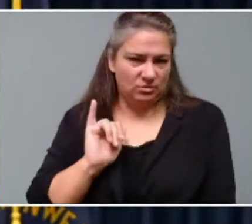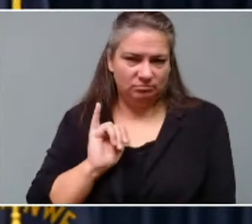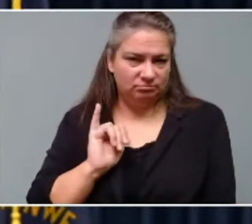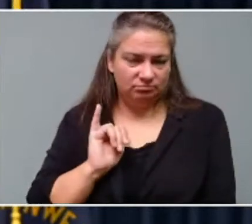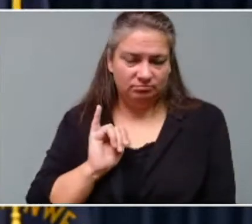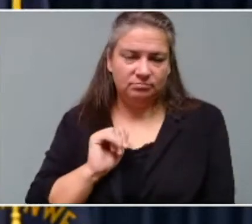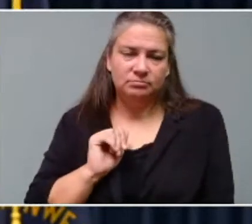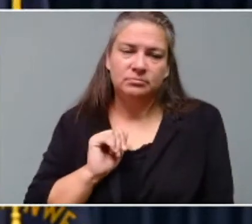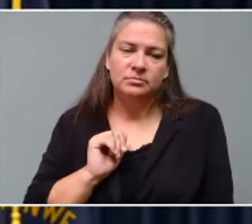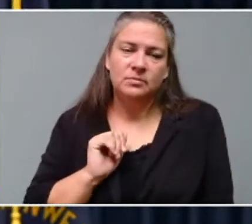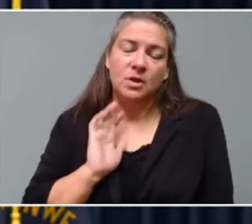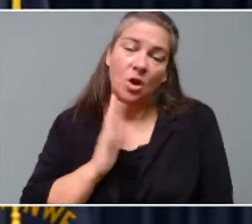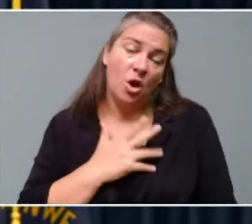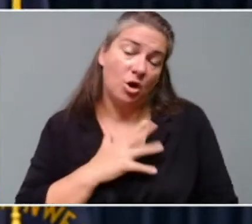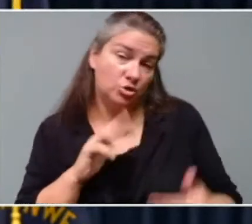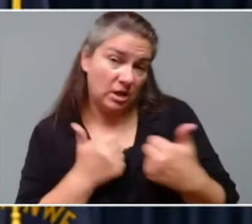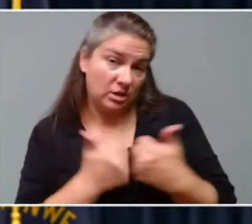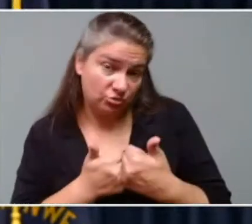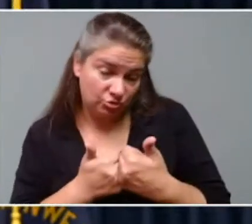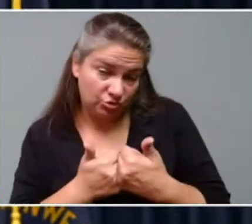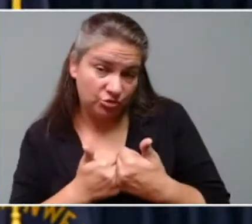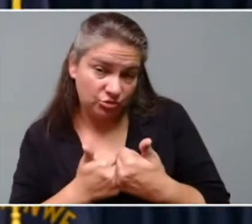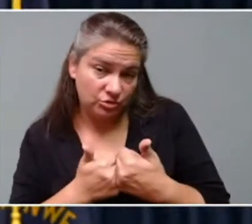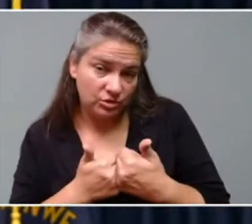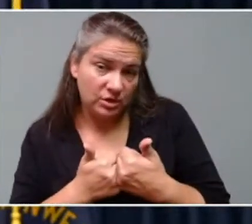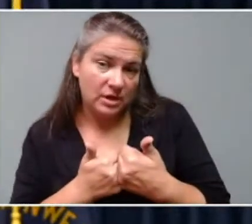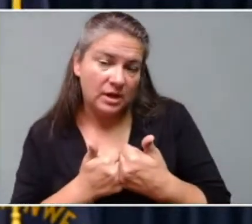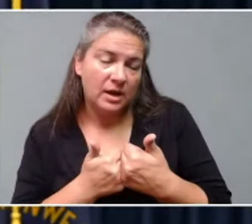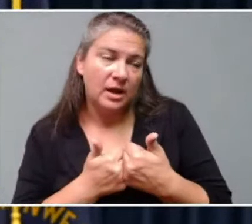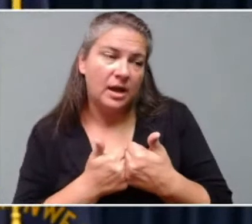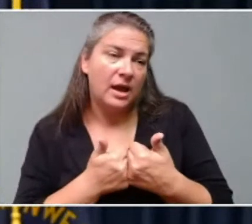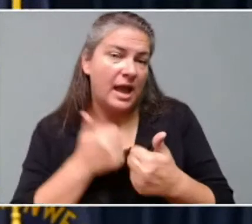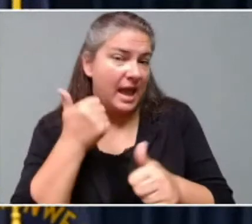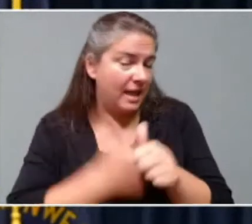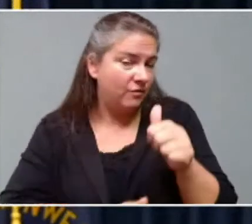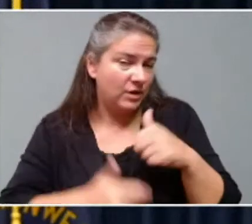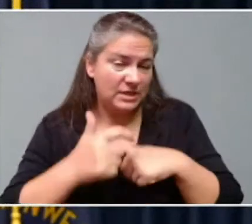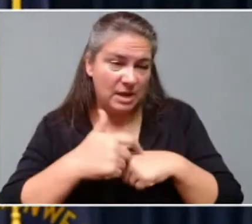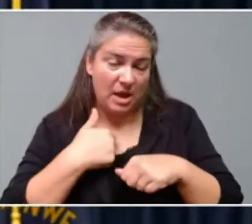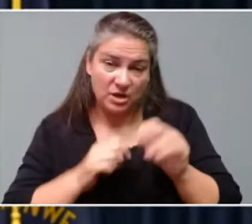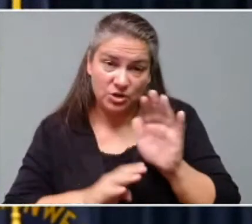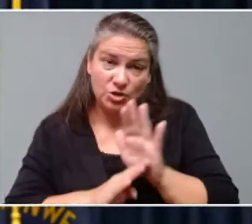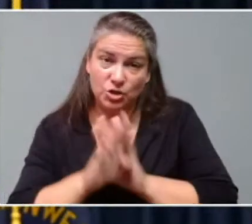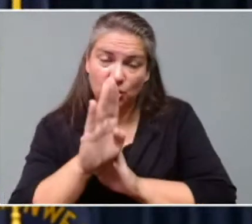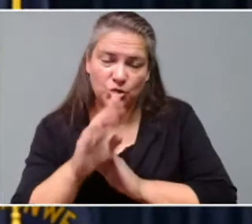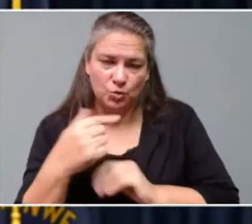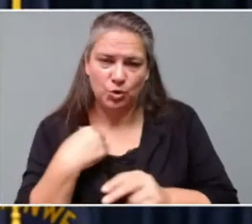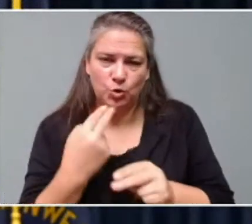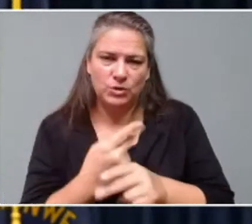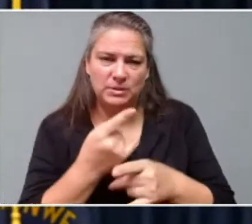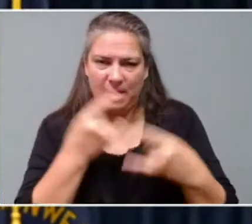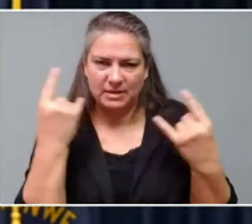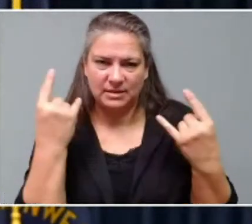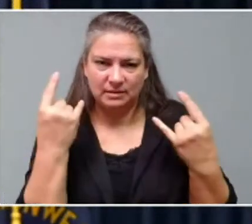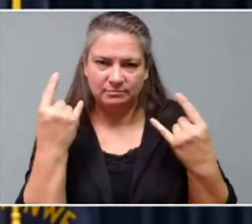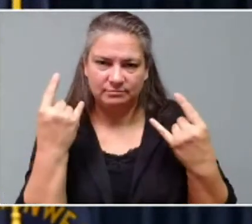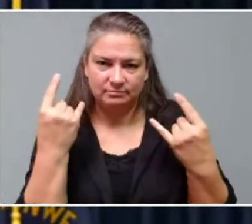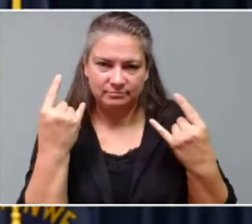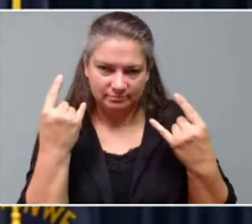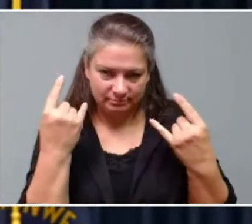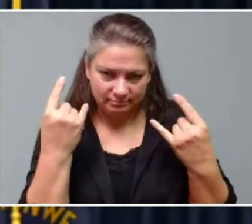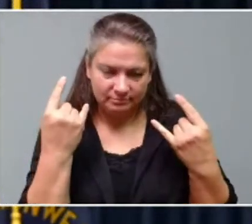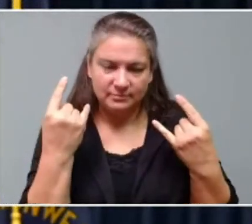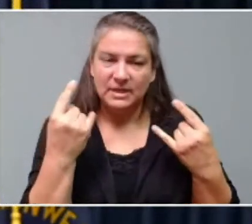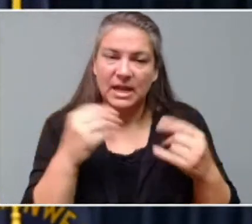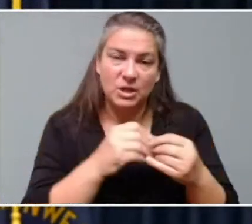Our challenges are every other time that we've had a surge, we've been able to use masking. We've been able to require it not just in schools,